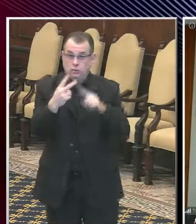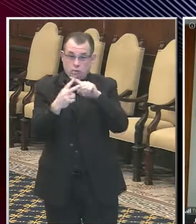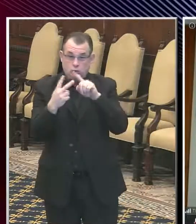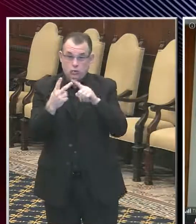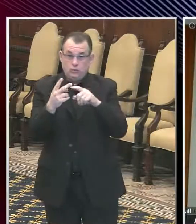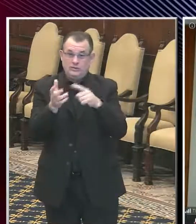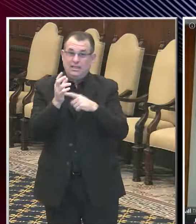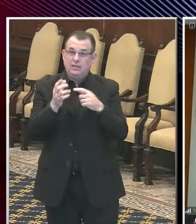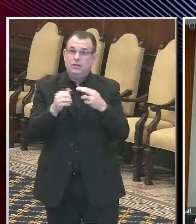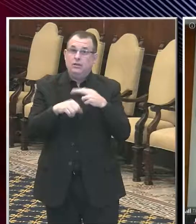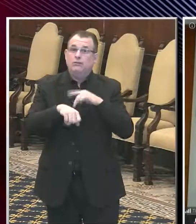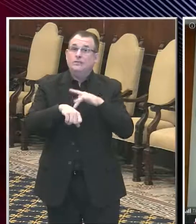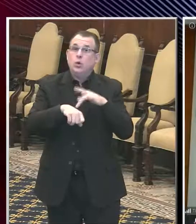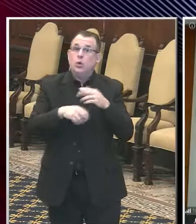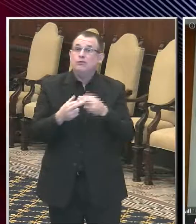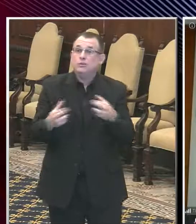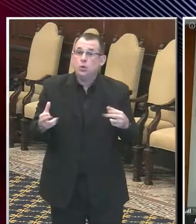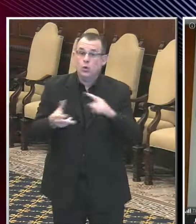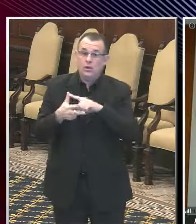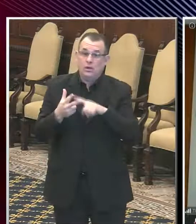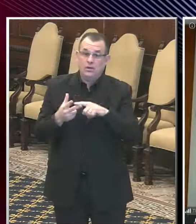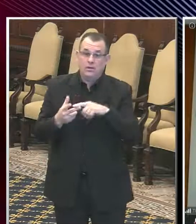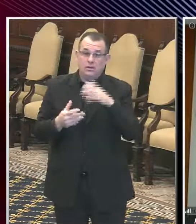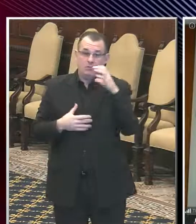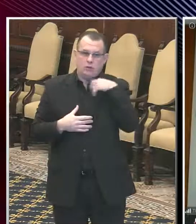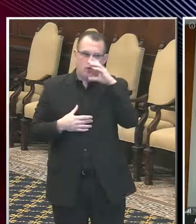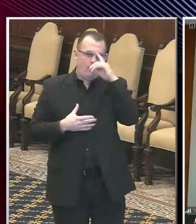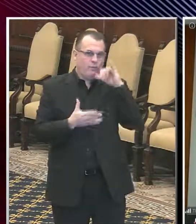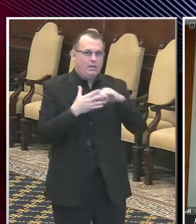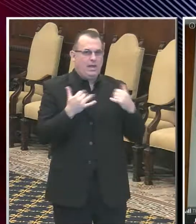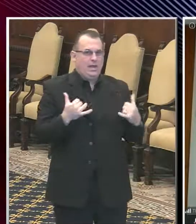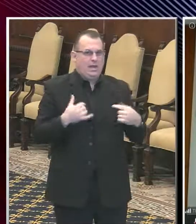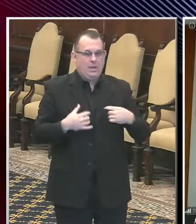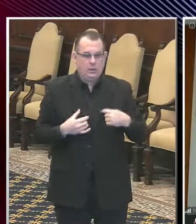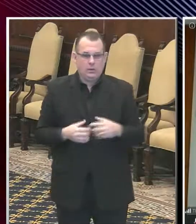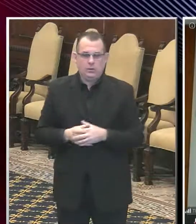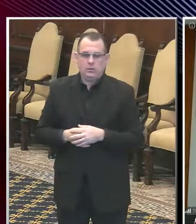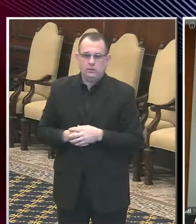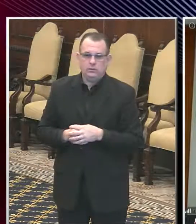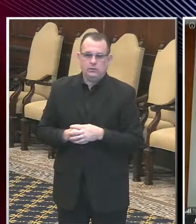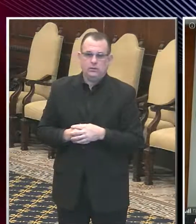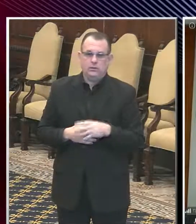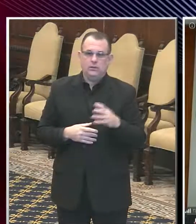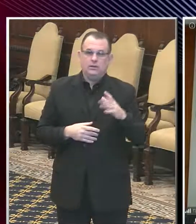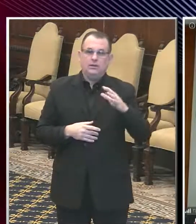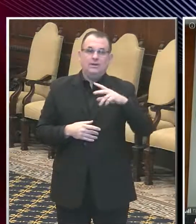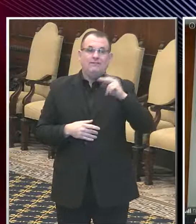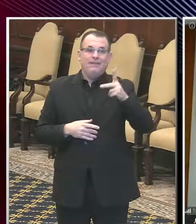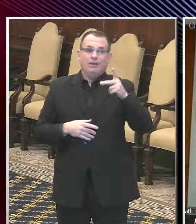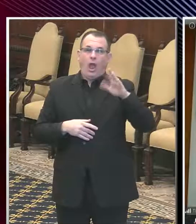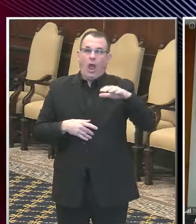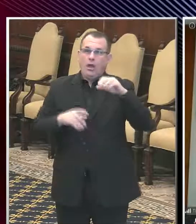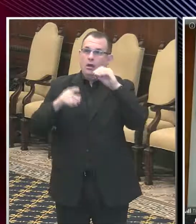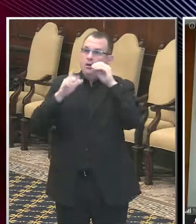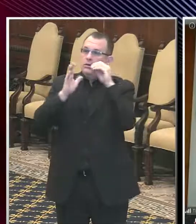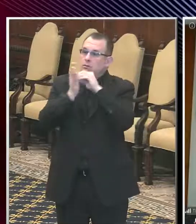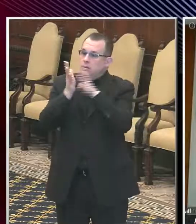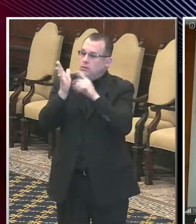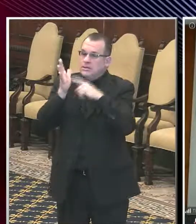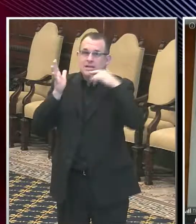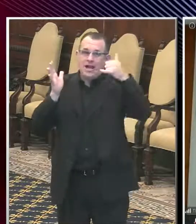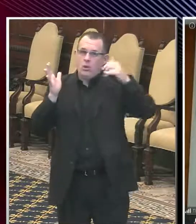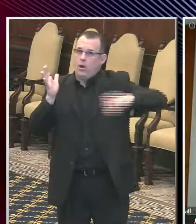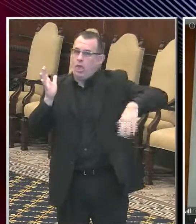we're looking for now. Philadelphia, I should point out, is not close to advancing to yellow yet. Our case count is far above the criteria that they